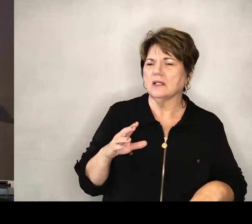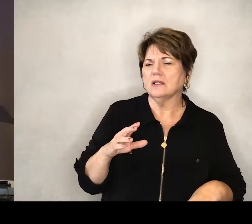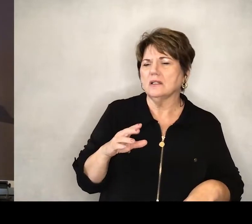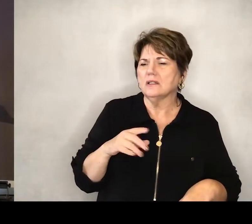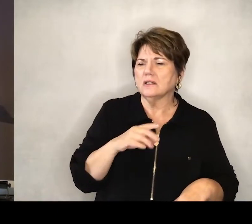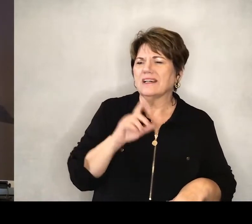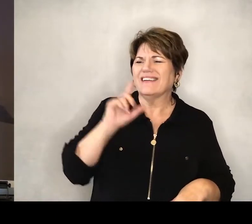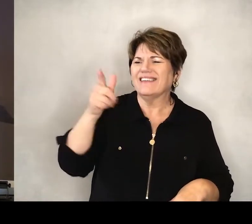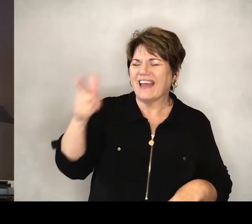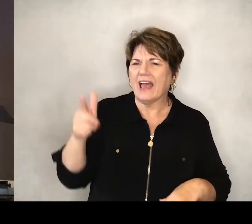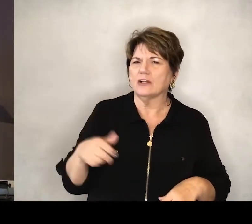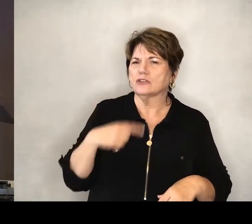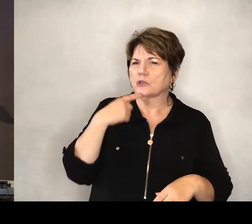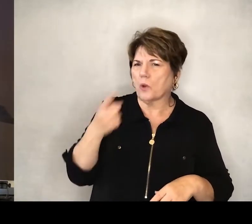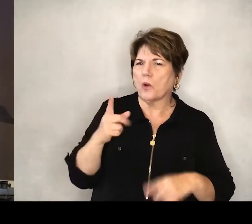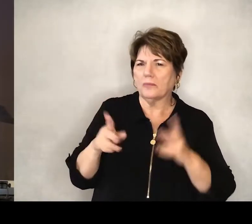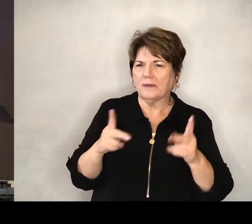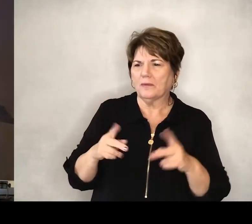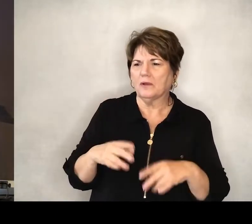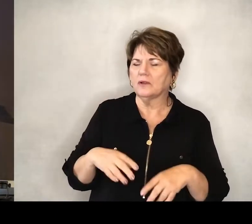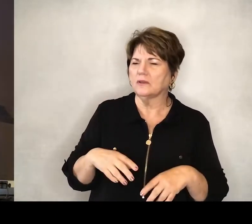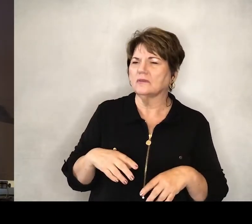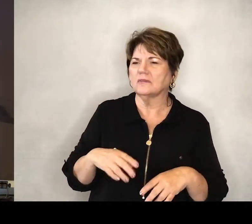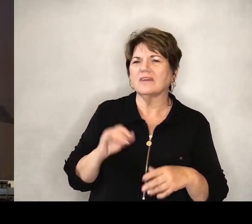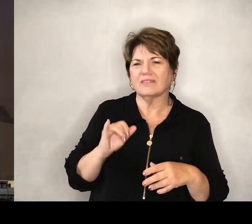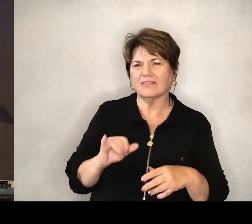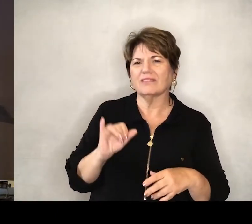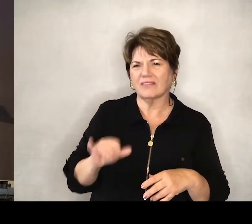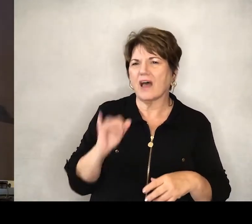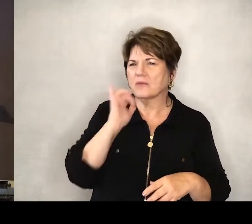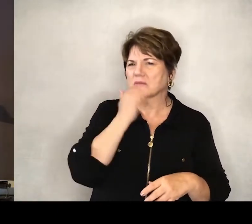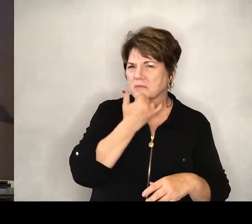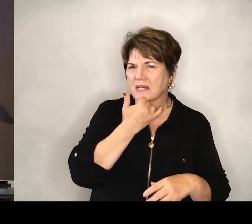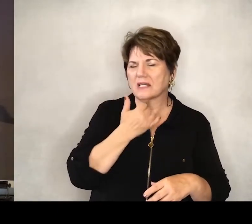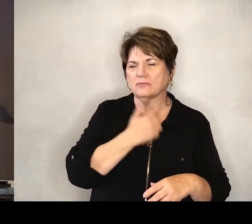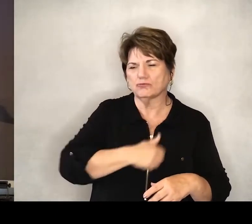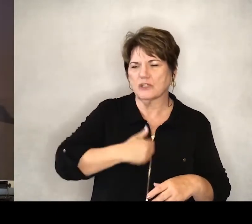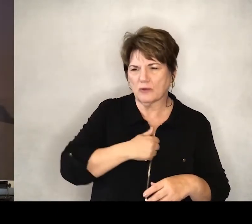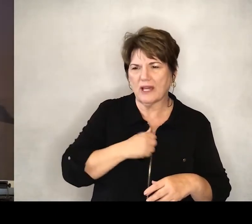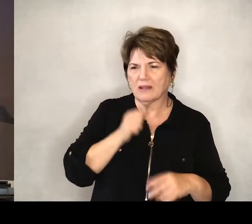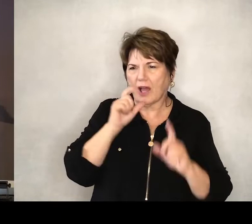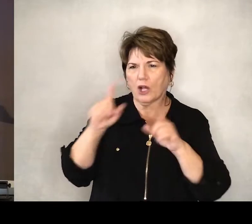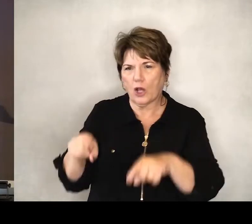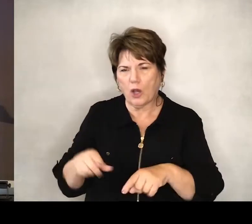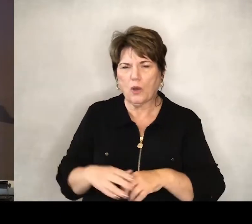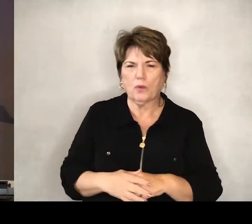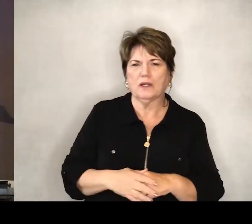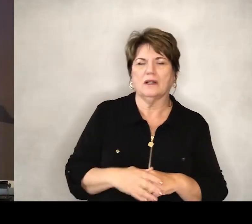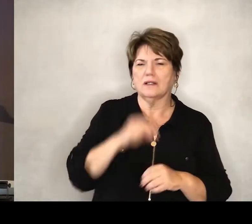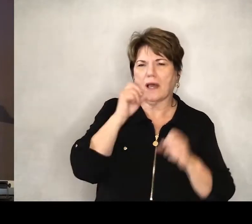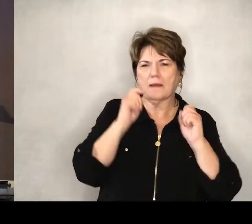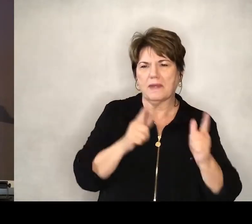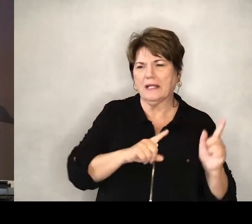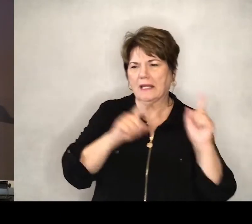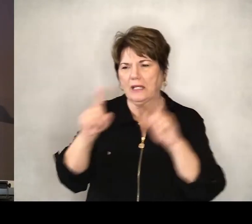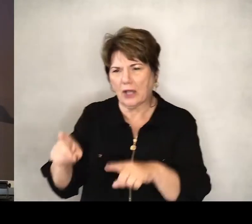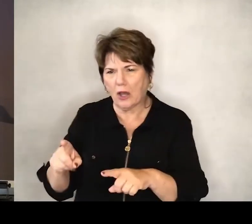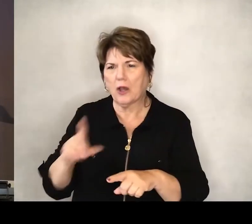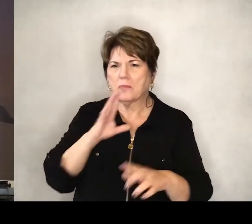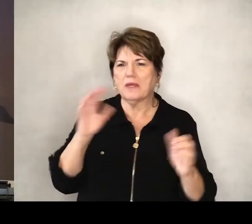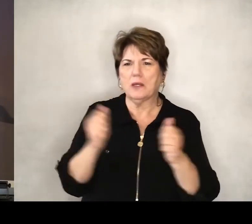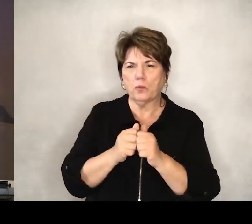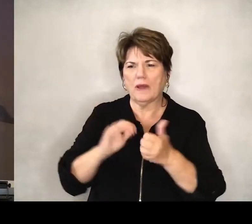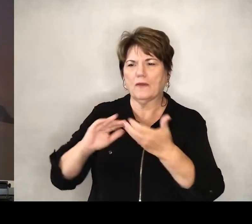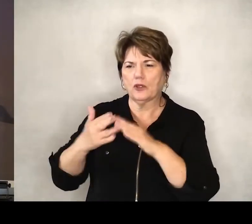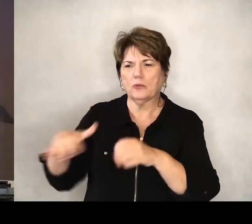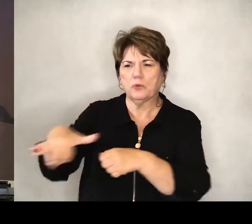her aides years later, that it might have been her greatest mistake or her greatest regret was that she didn't immediately go and be with the